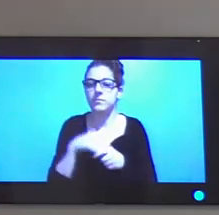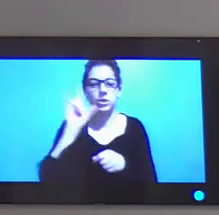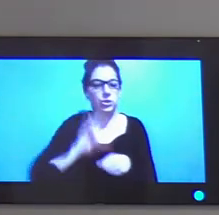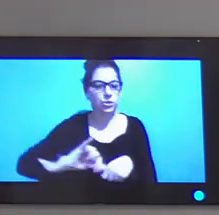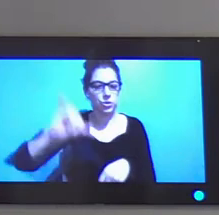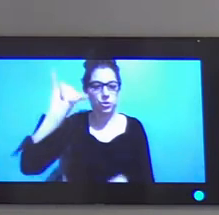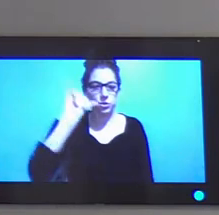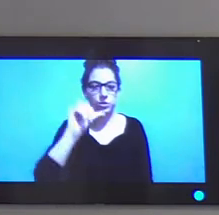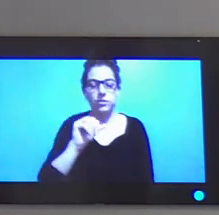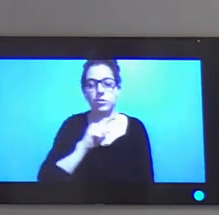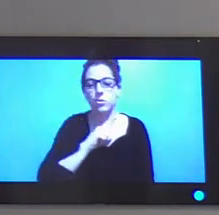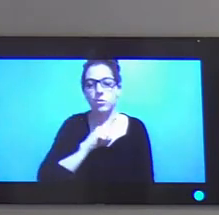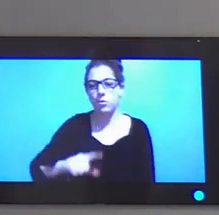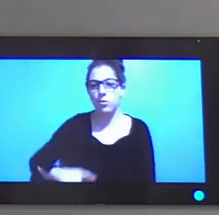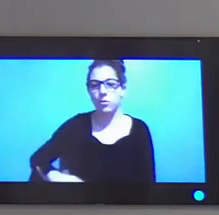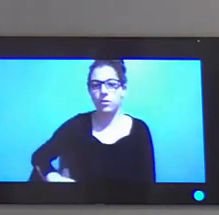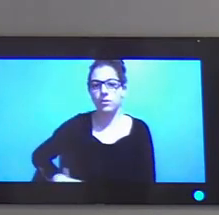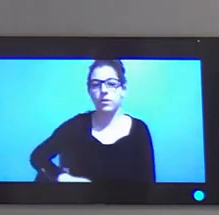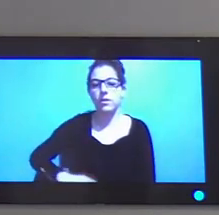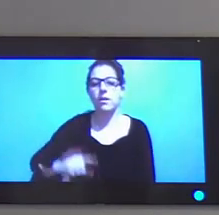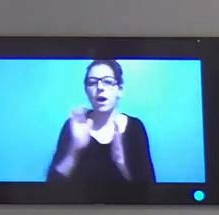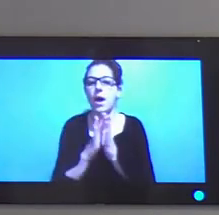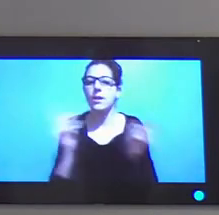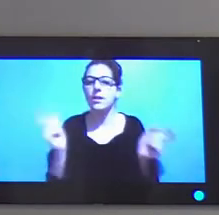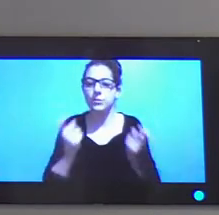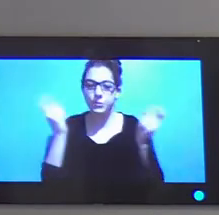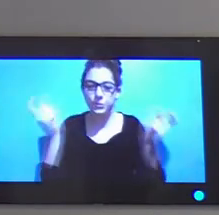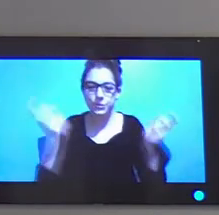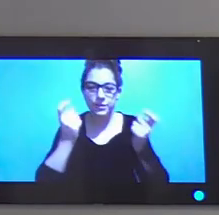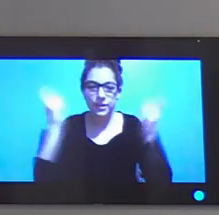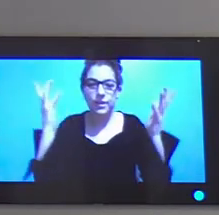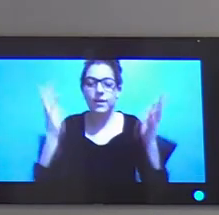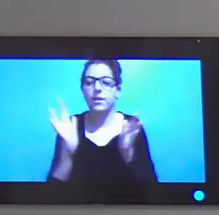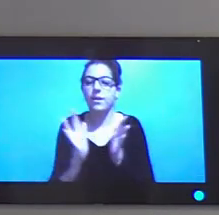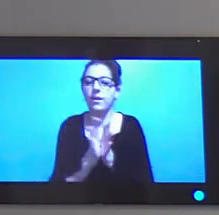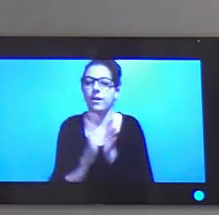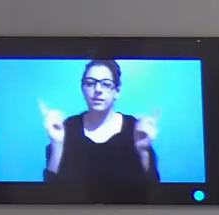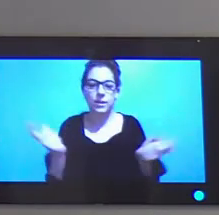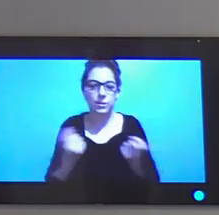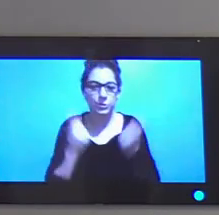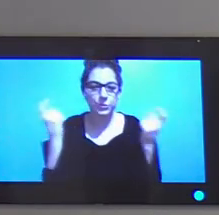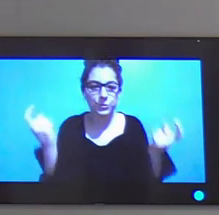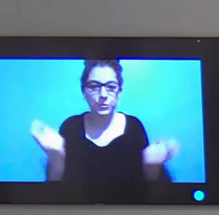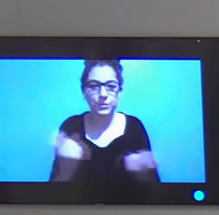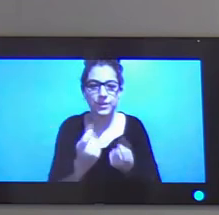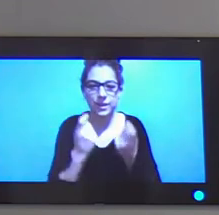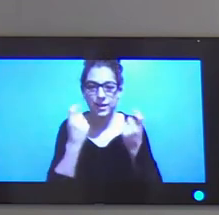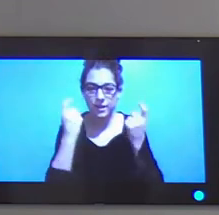life. Alleluia, alleluia.